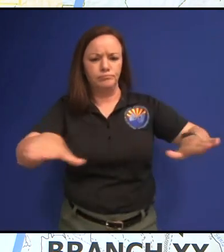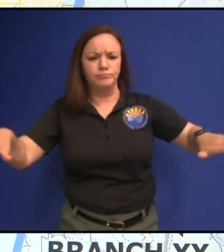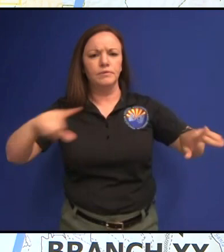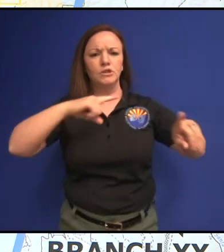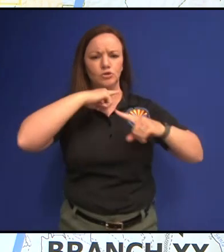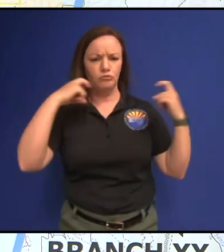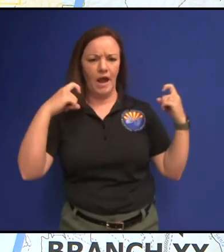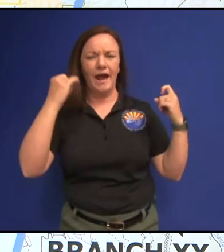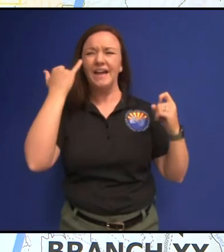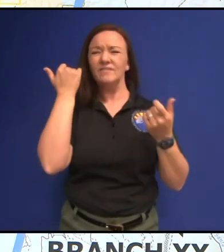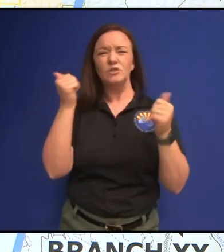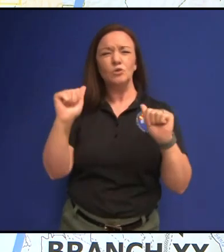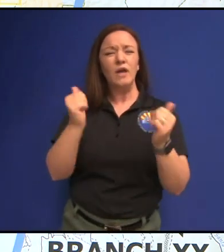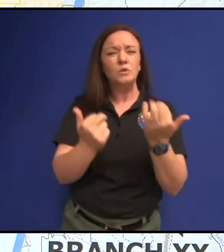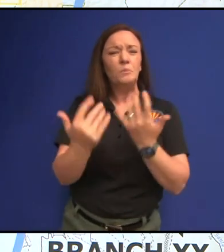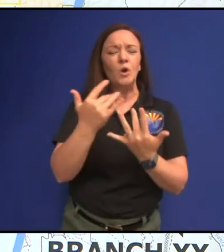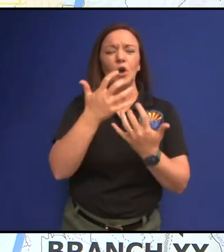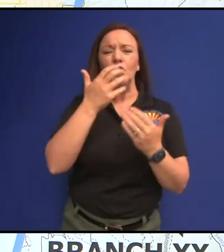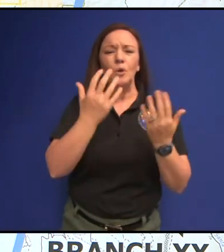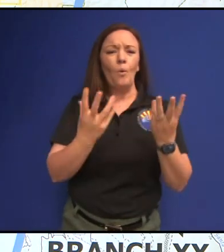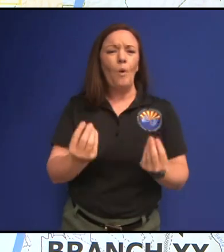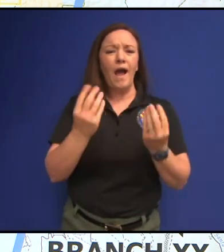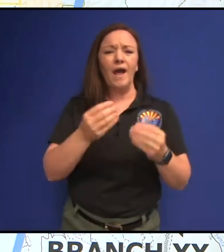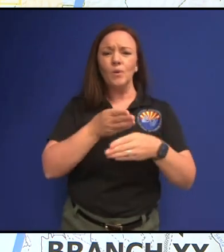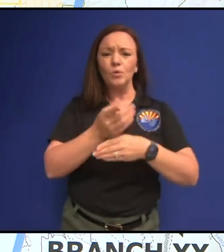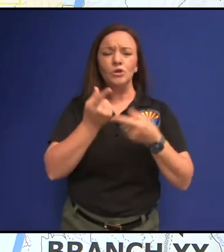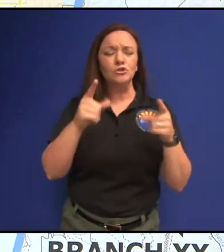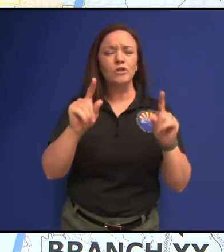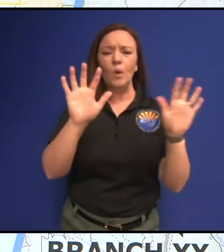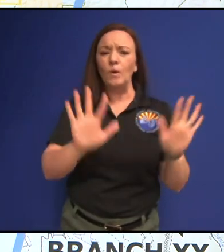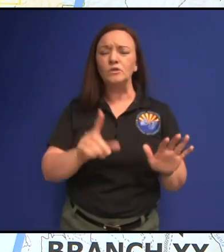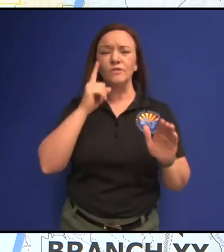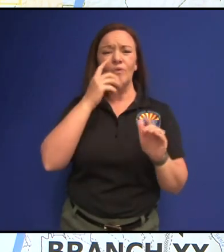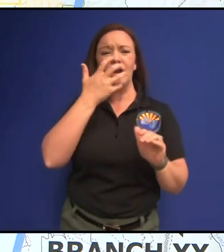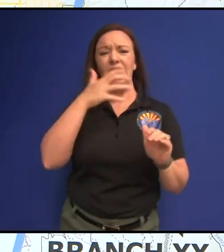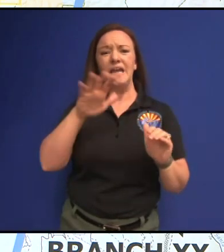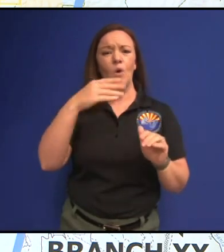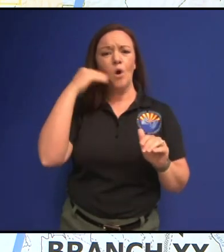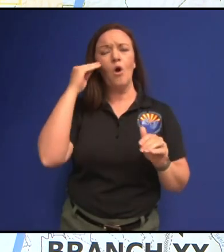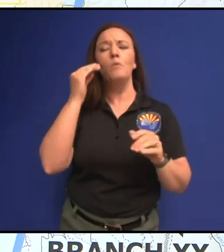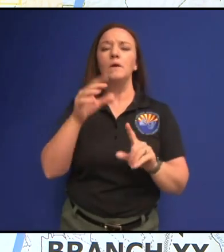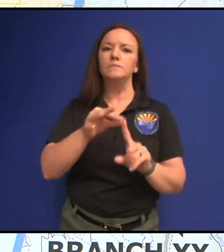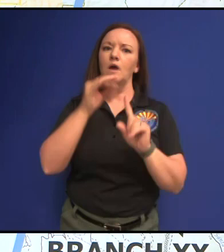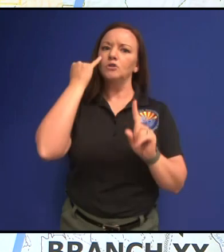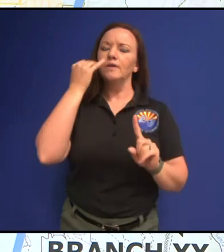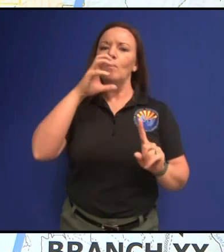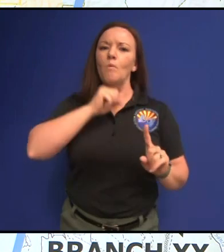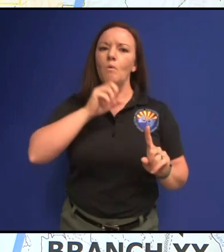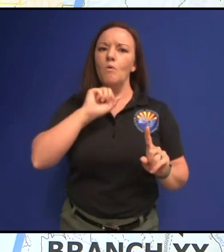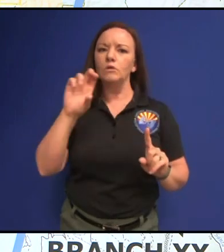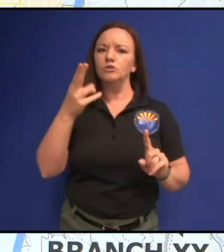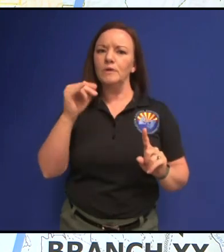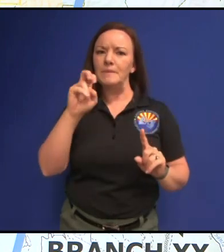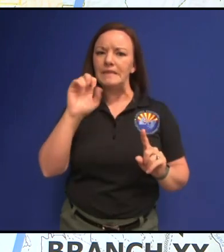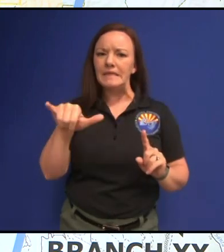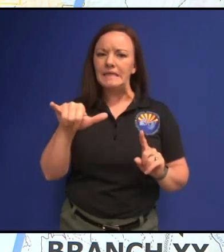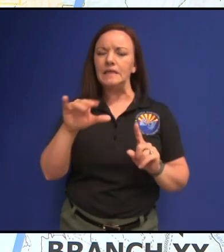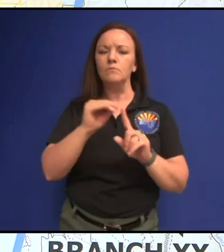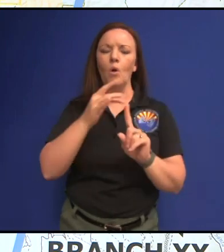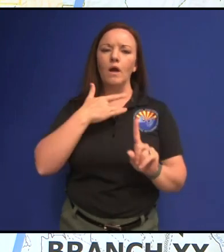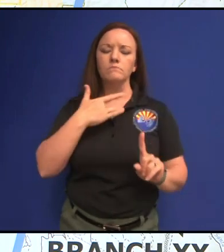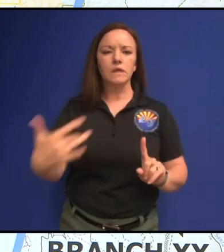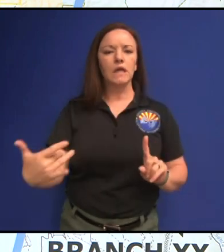wet wood in the wintertime, especially if you have an old chimney, you're more prone to getting creosote, doesn't vent right.